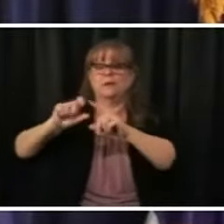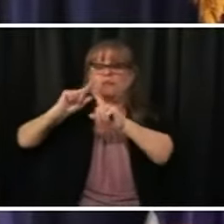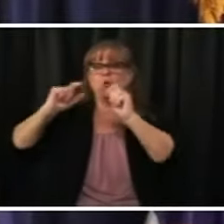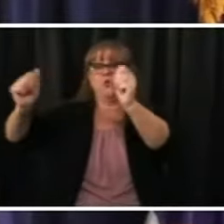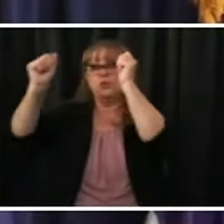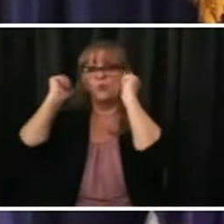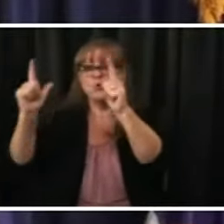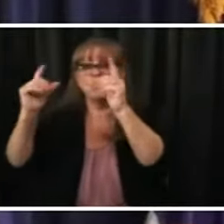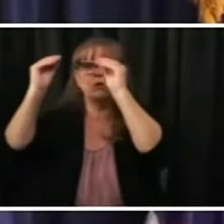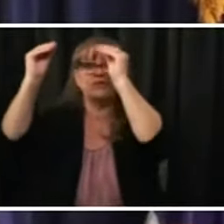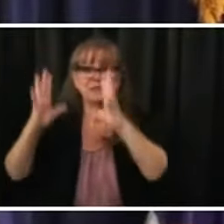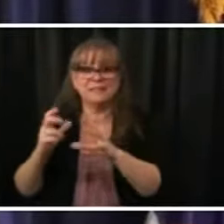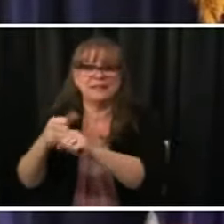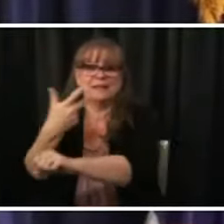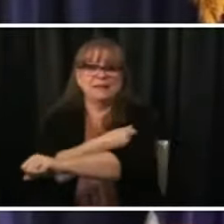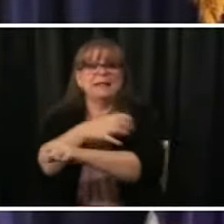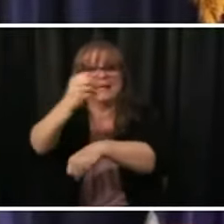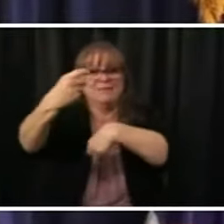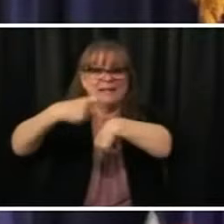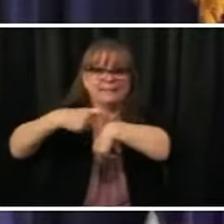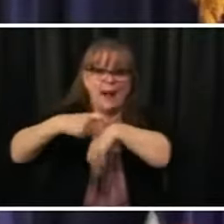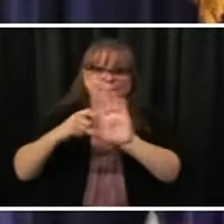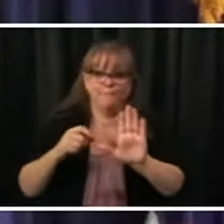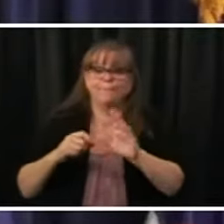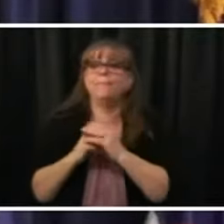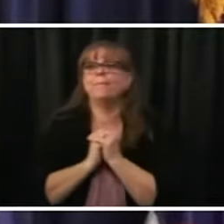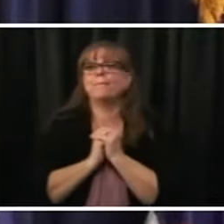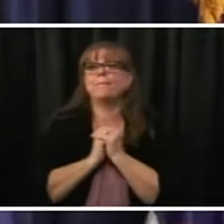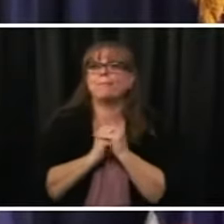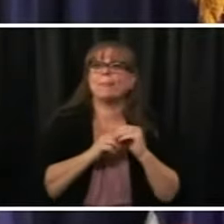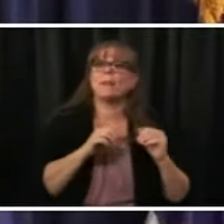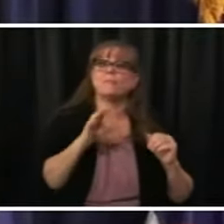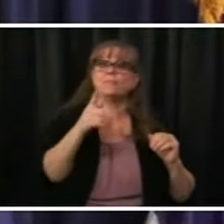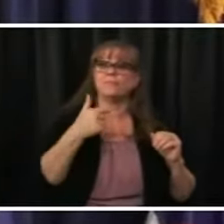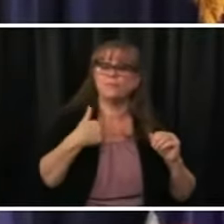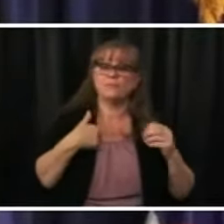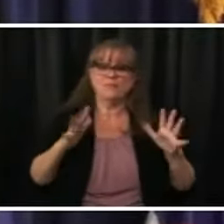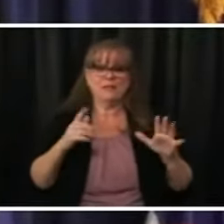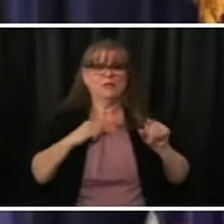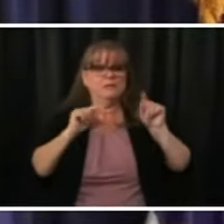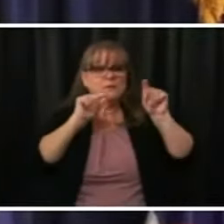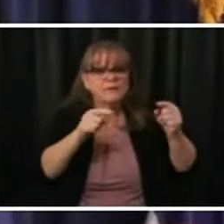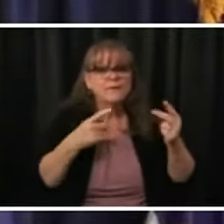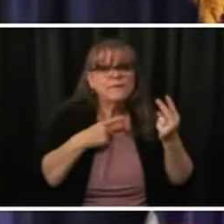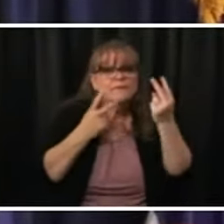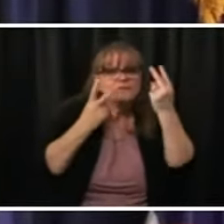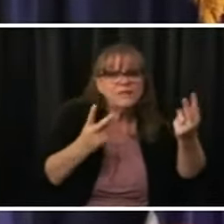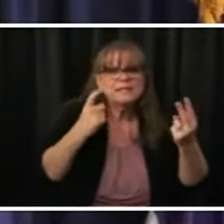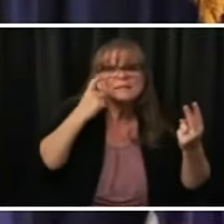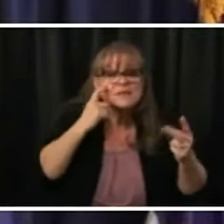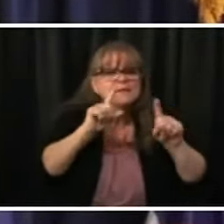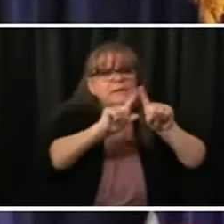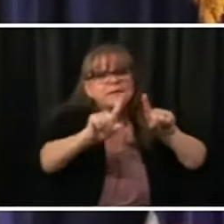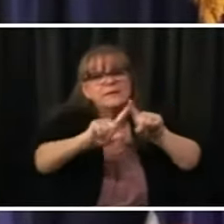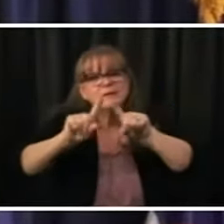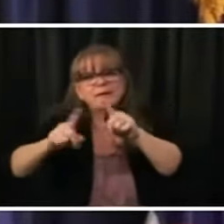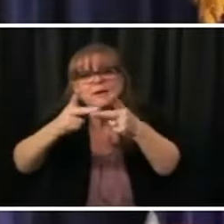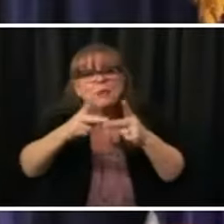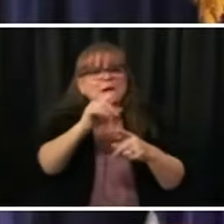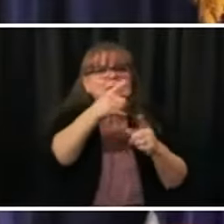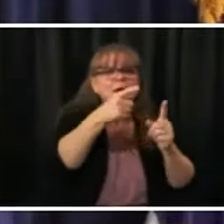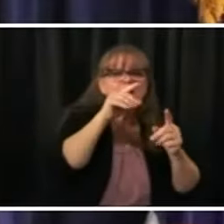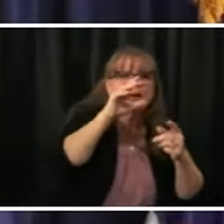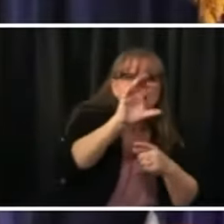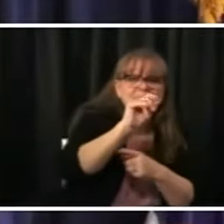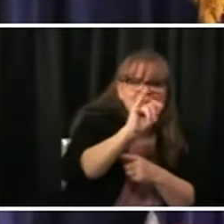weeks. I've got to personally attend a number of vaccine clinics across the state. I've been thrilled to visit partner organizations